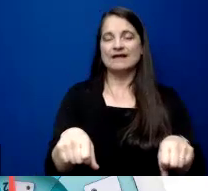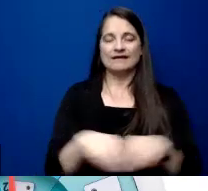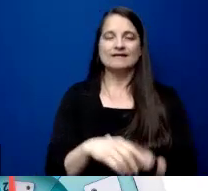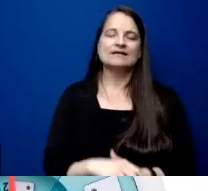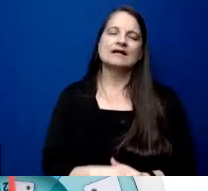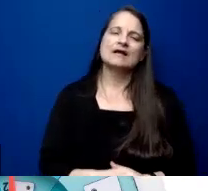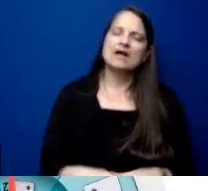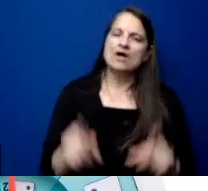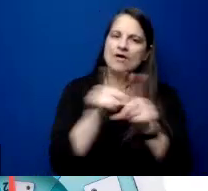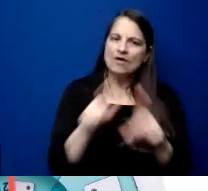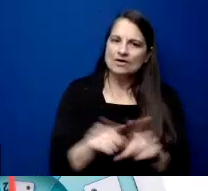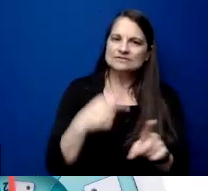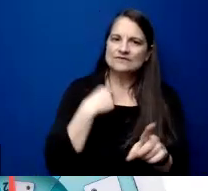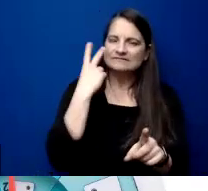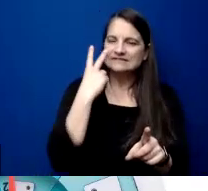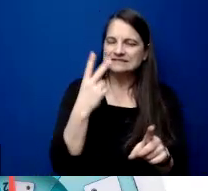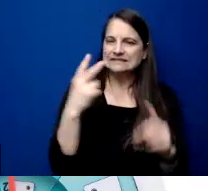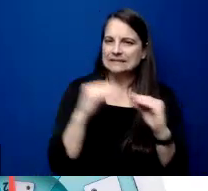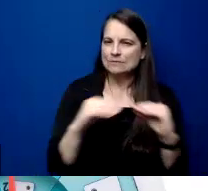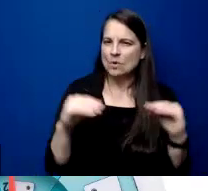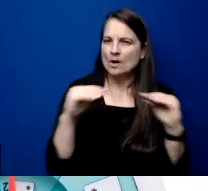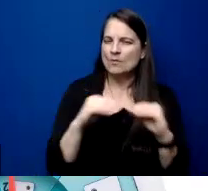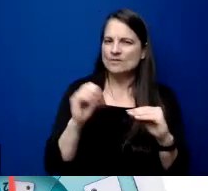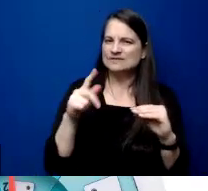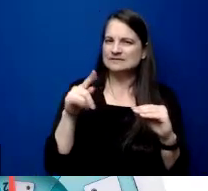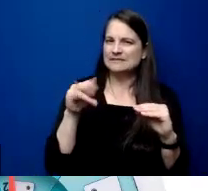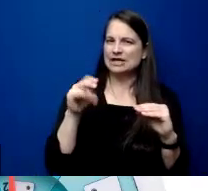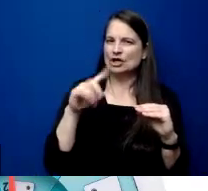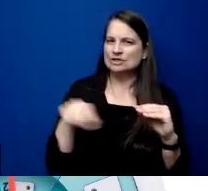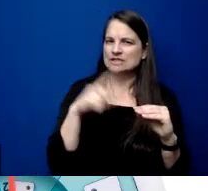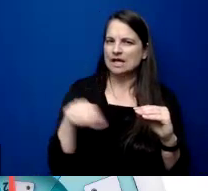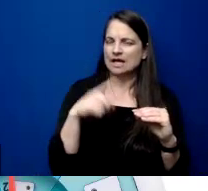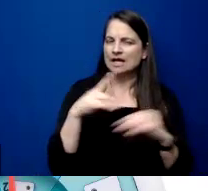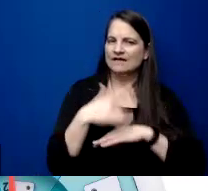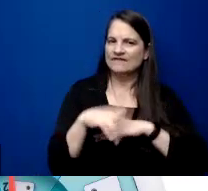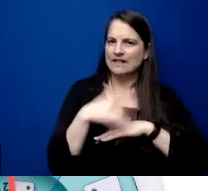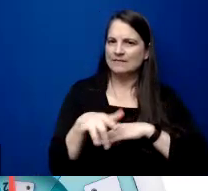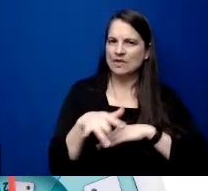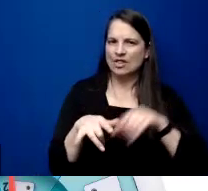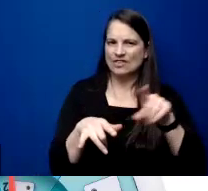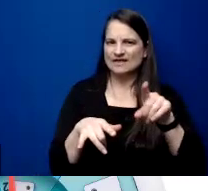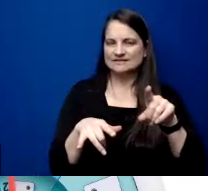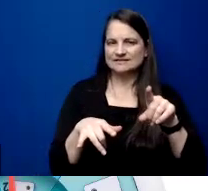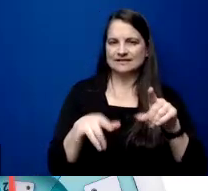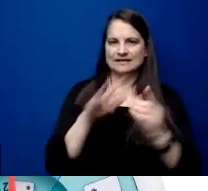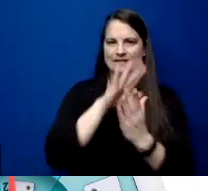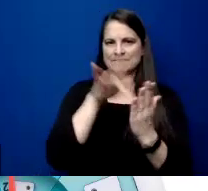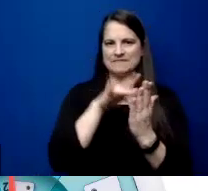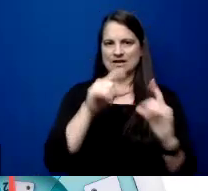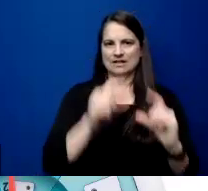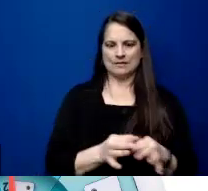I feel like I'm seeing more and more like spinners available. This photo in the middle here is